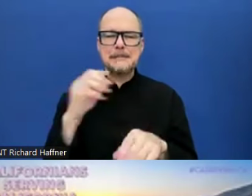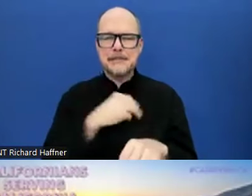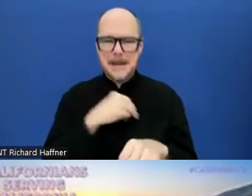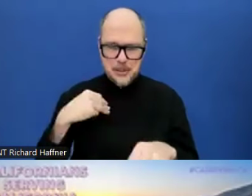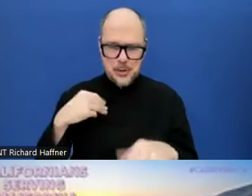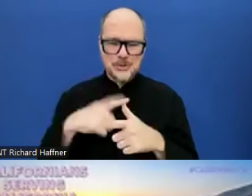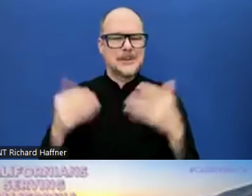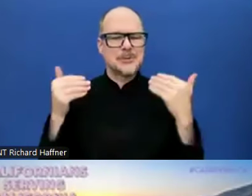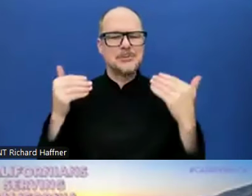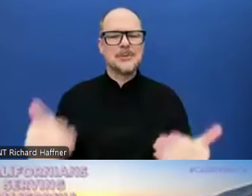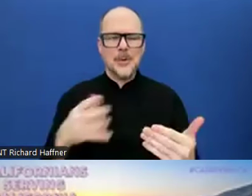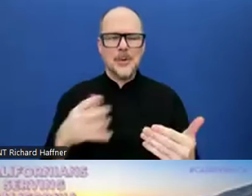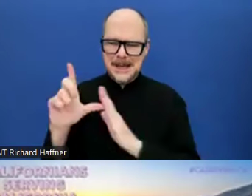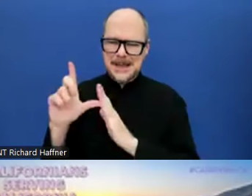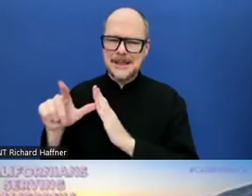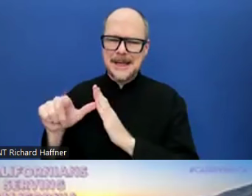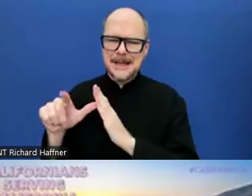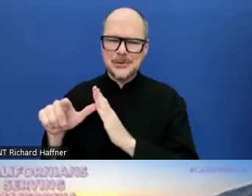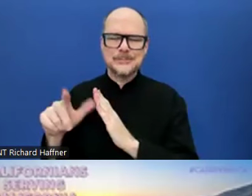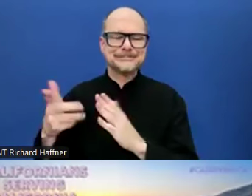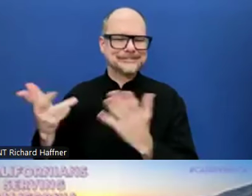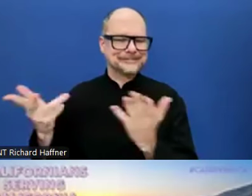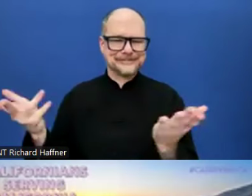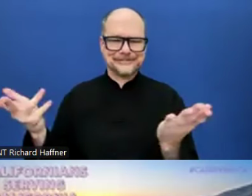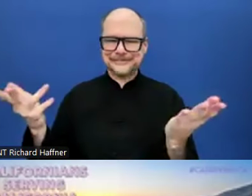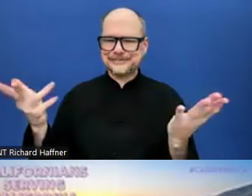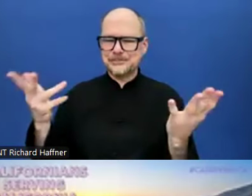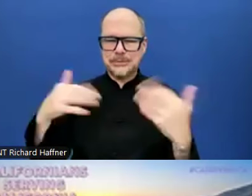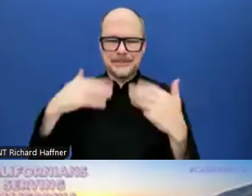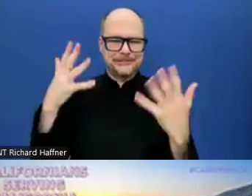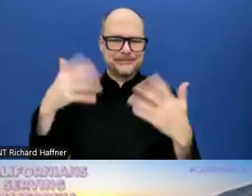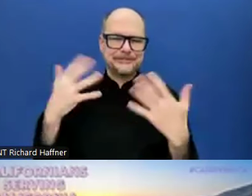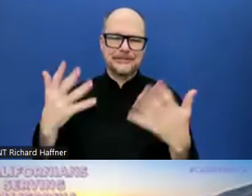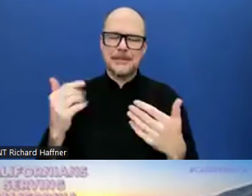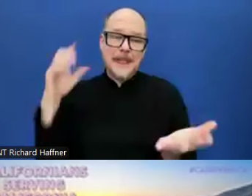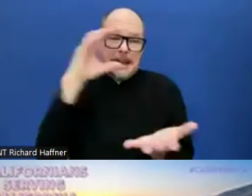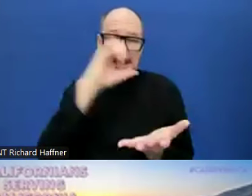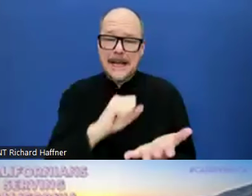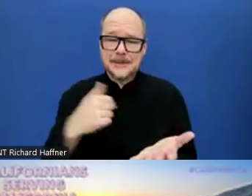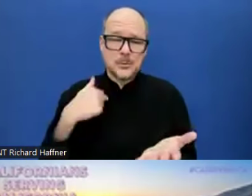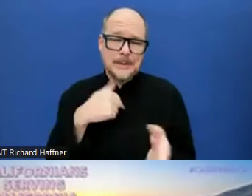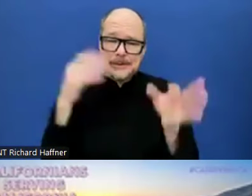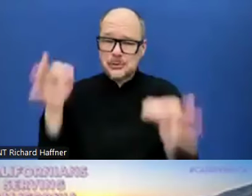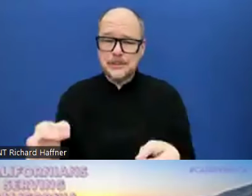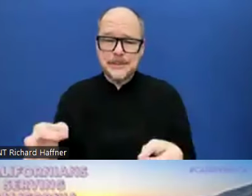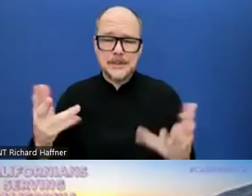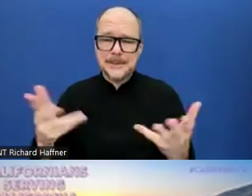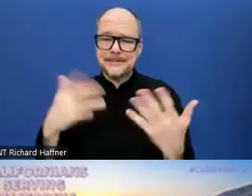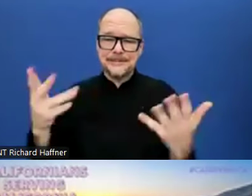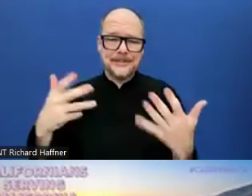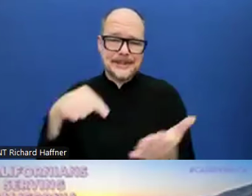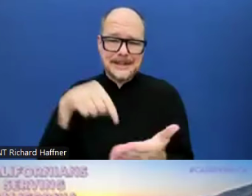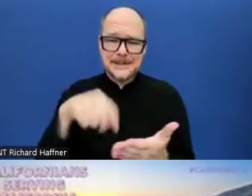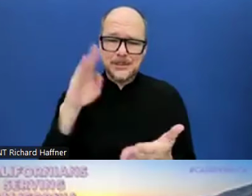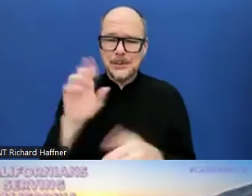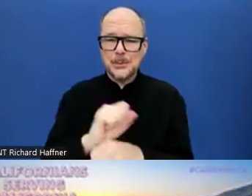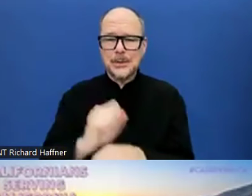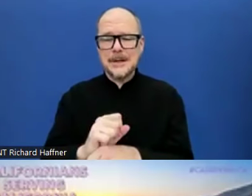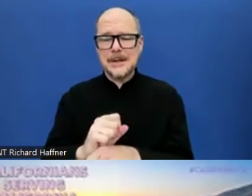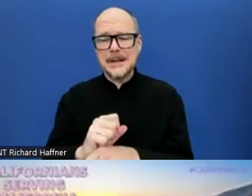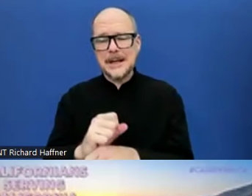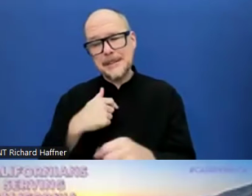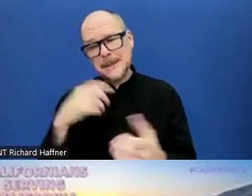then later, as when, well, I guess we have to determine how this is going to work, right? And I'm